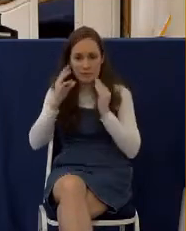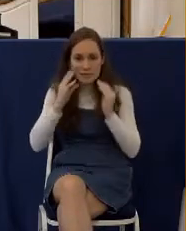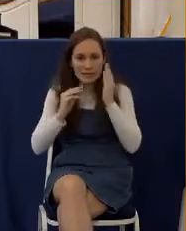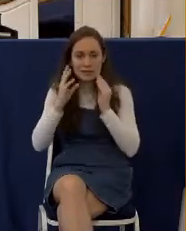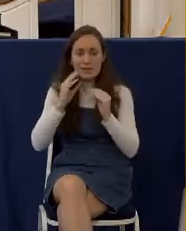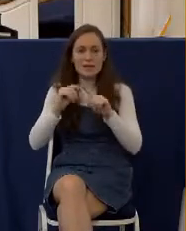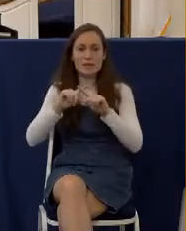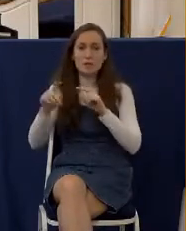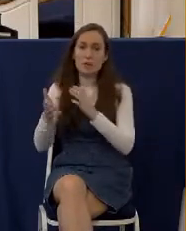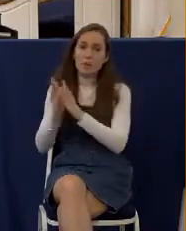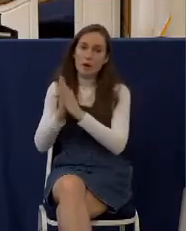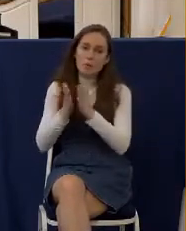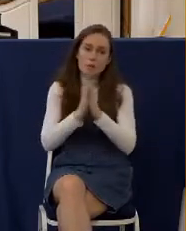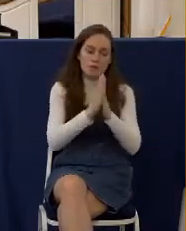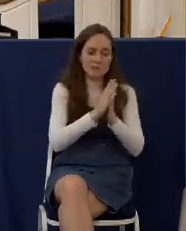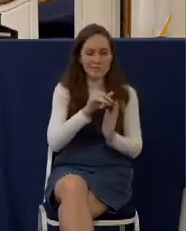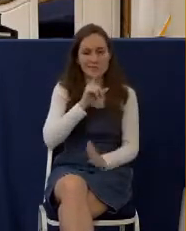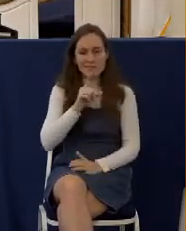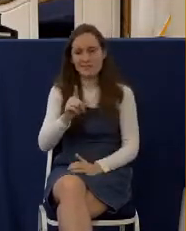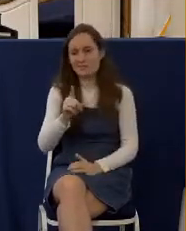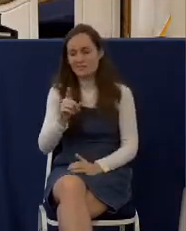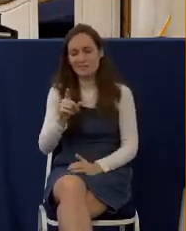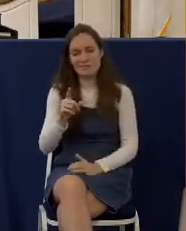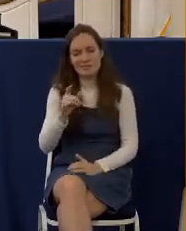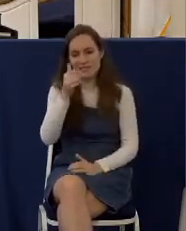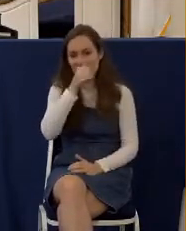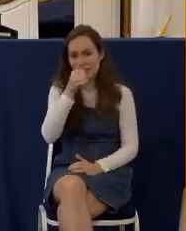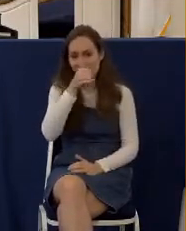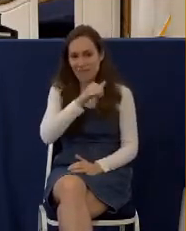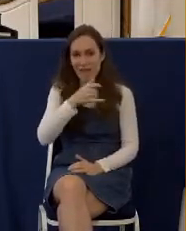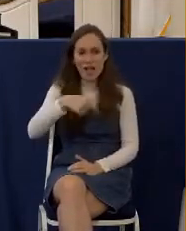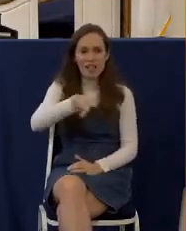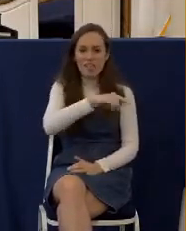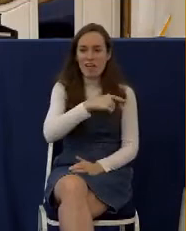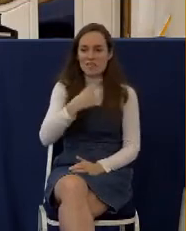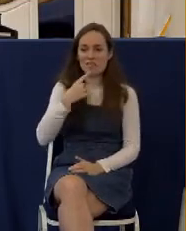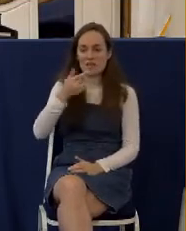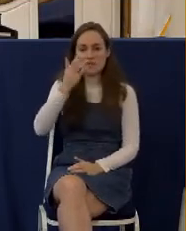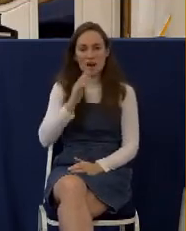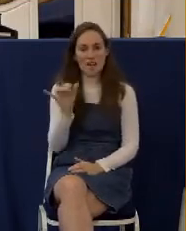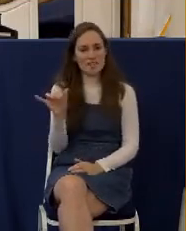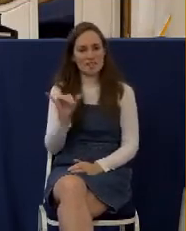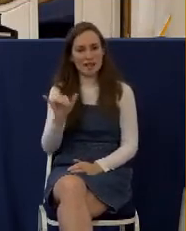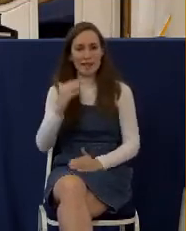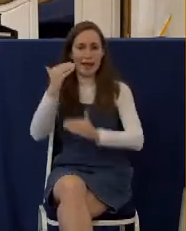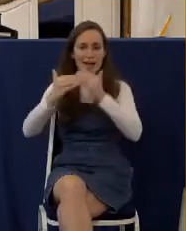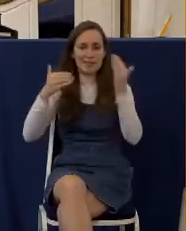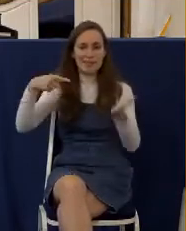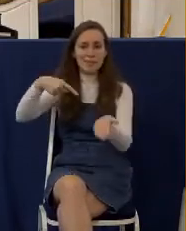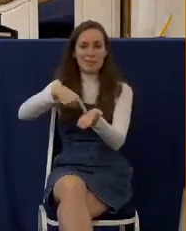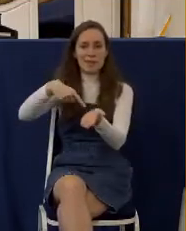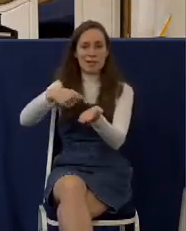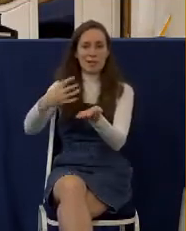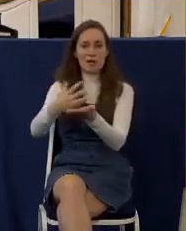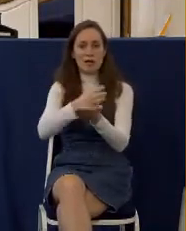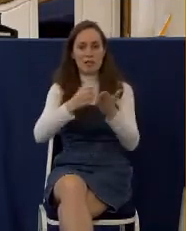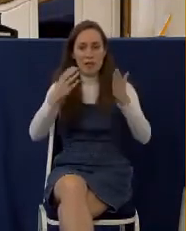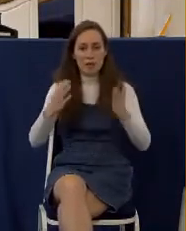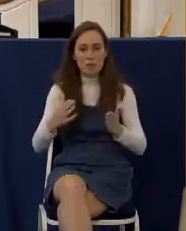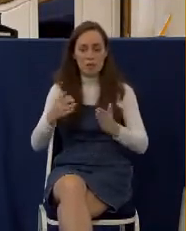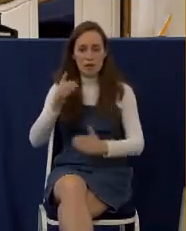pathetic because they present God as this heavenly bill collector who's going to beat you over the head if you don't do what you're supposed